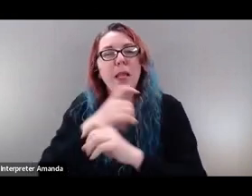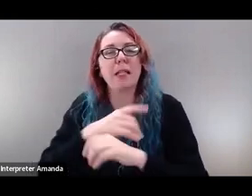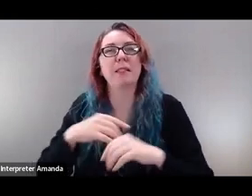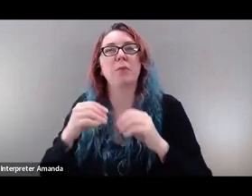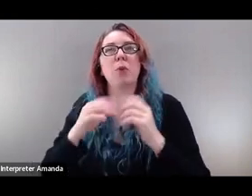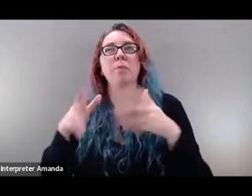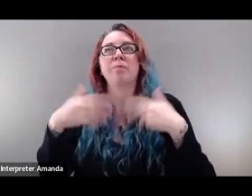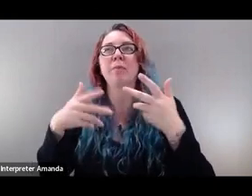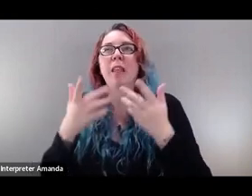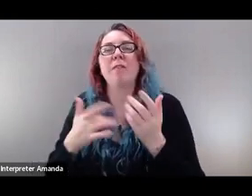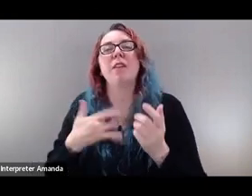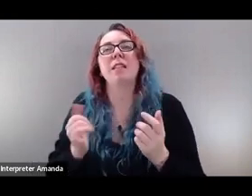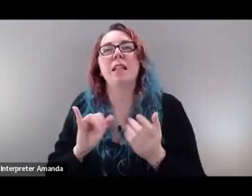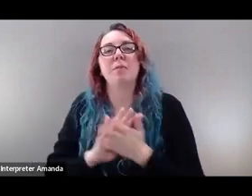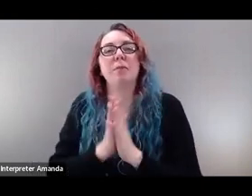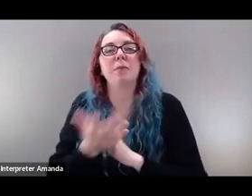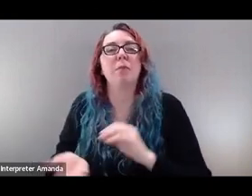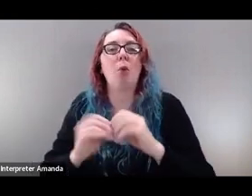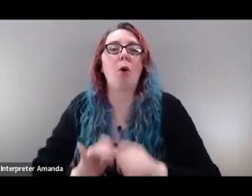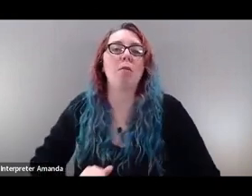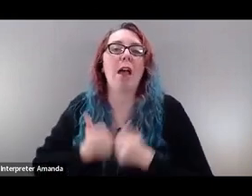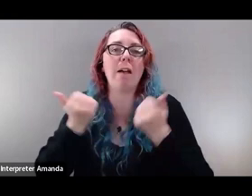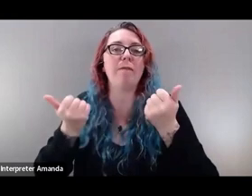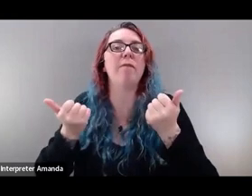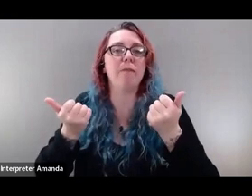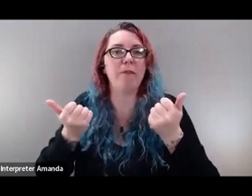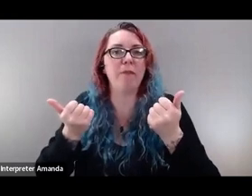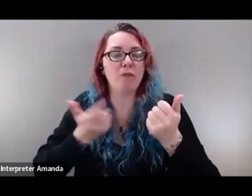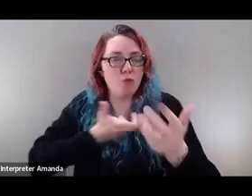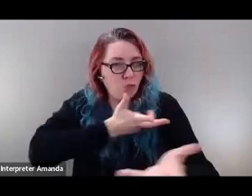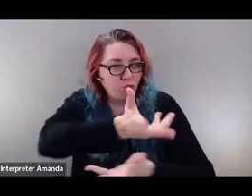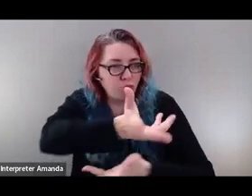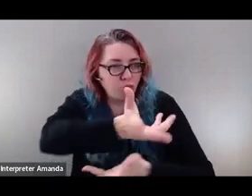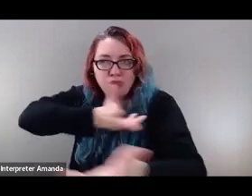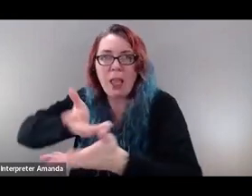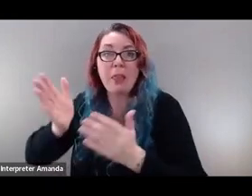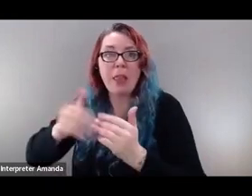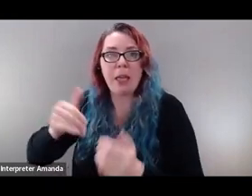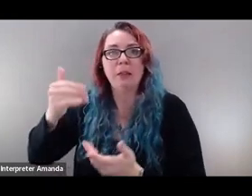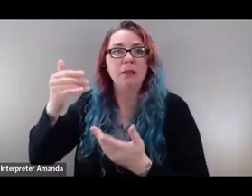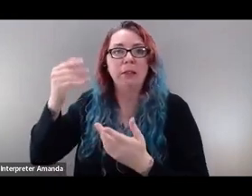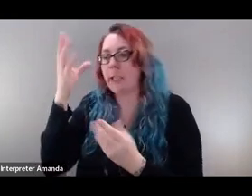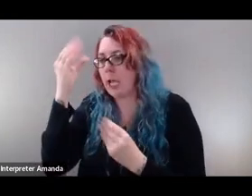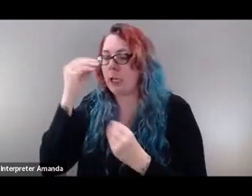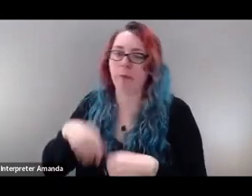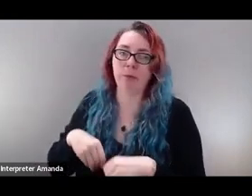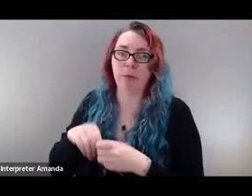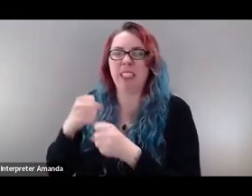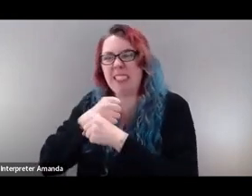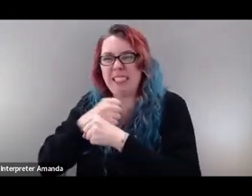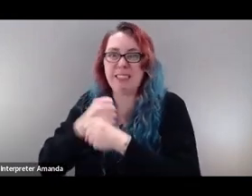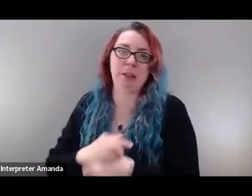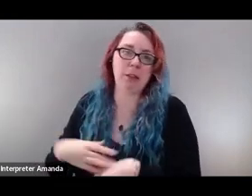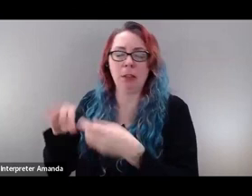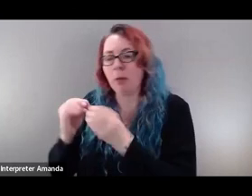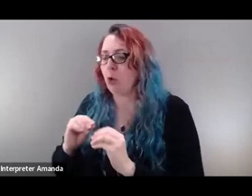like getting, like you said, like getting so caught up in data, getting so caught up in like information, I feel like so much of